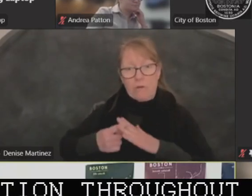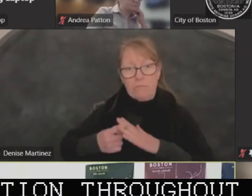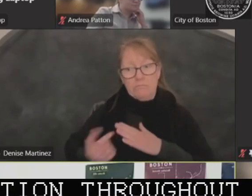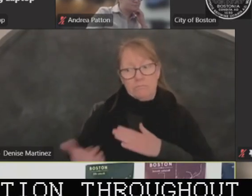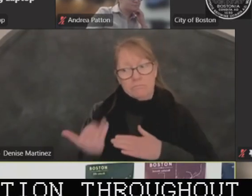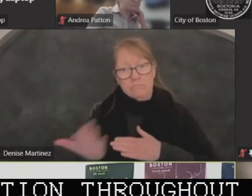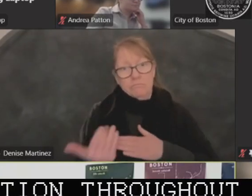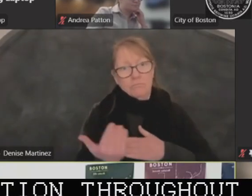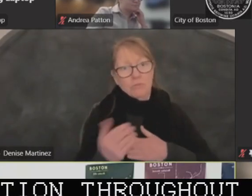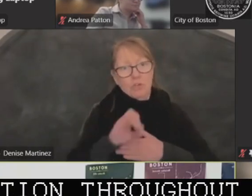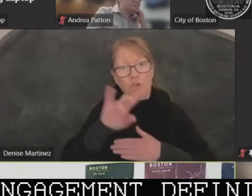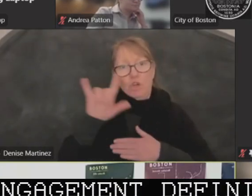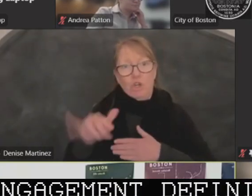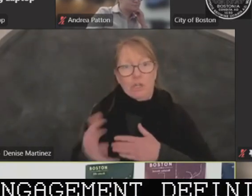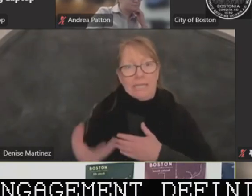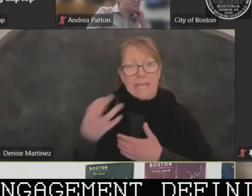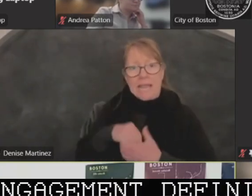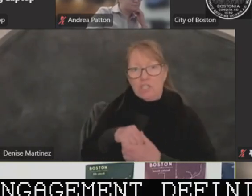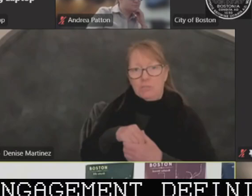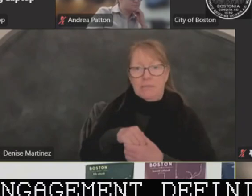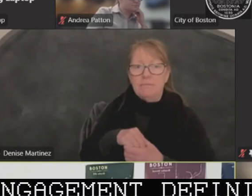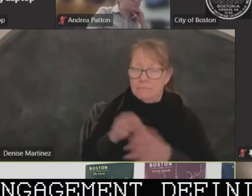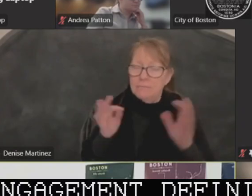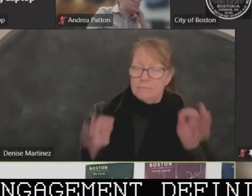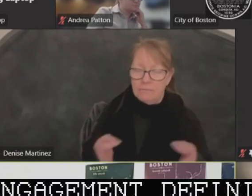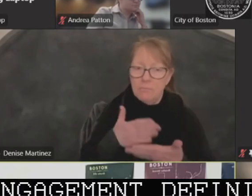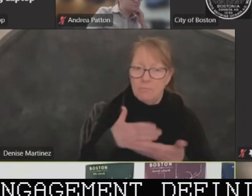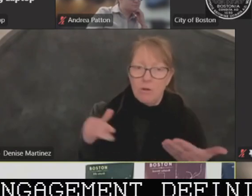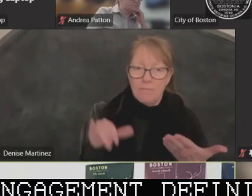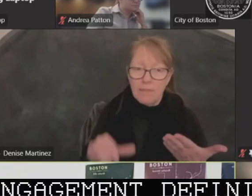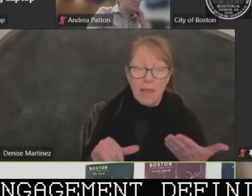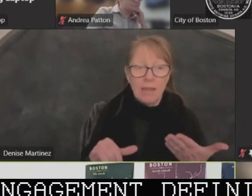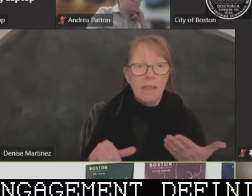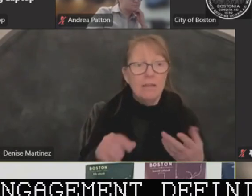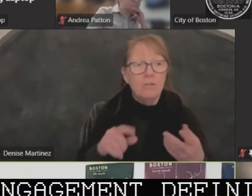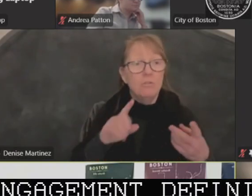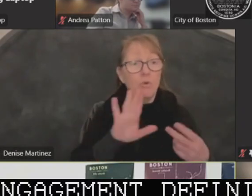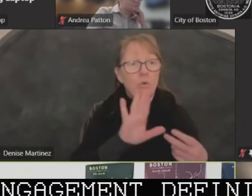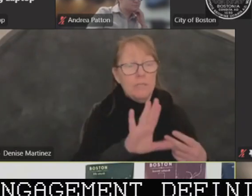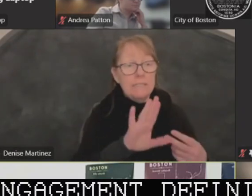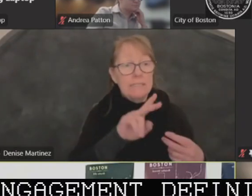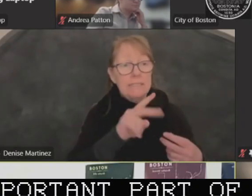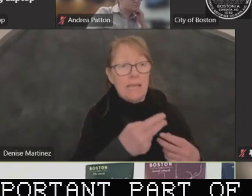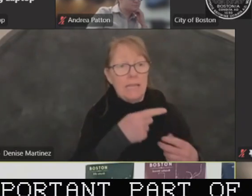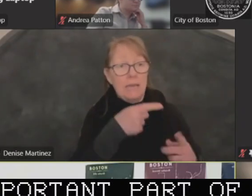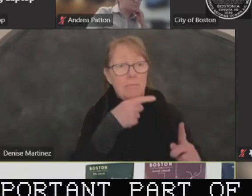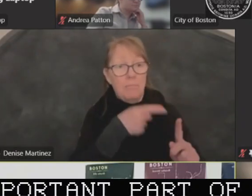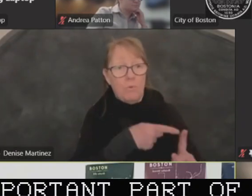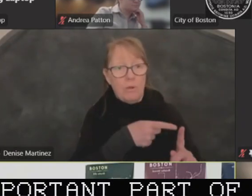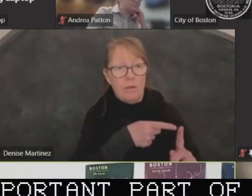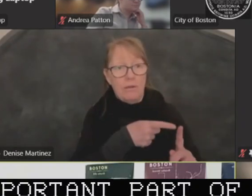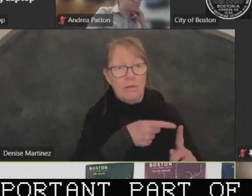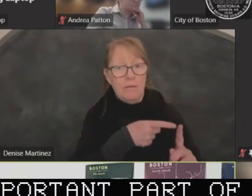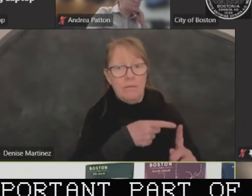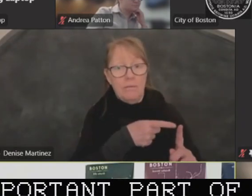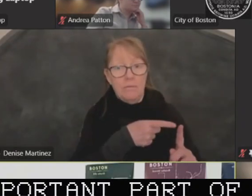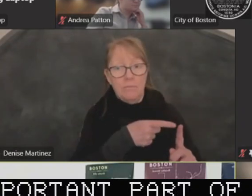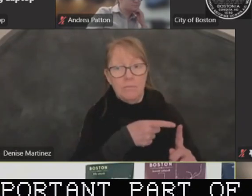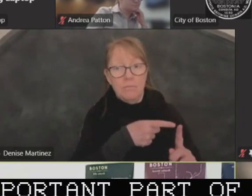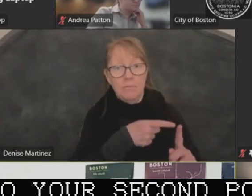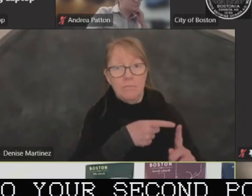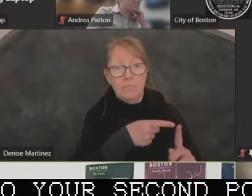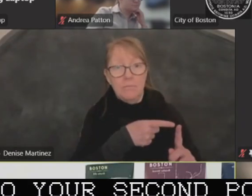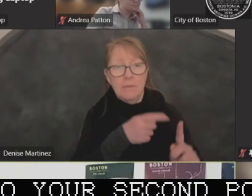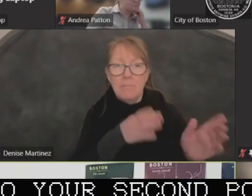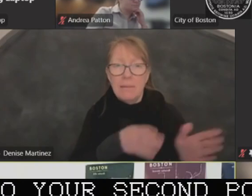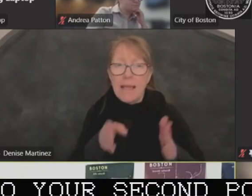And I think to your second point about how it's really important for planners to really understand